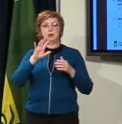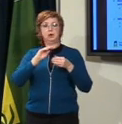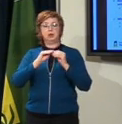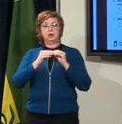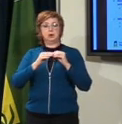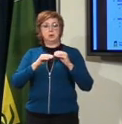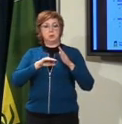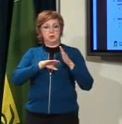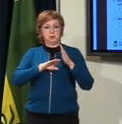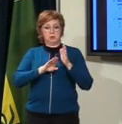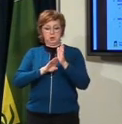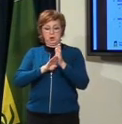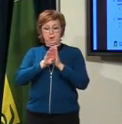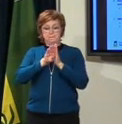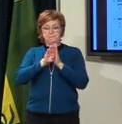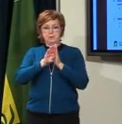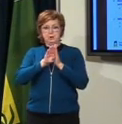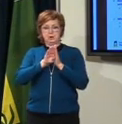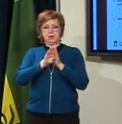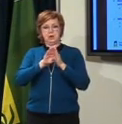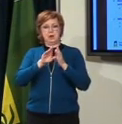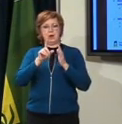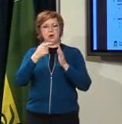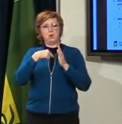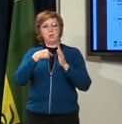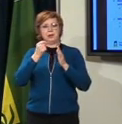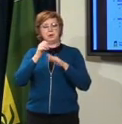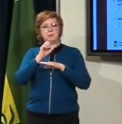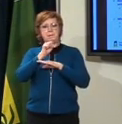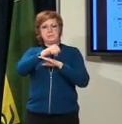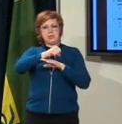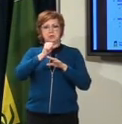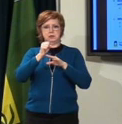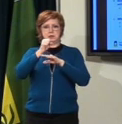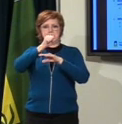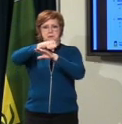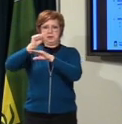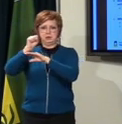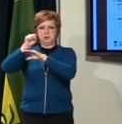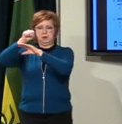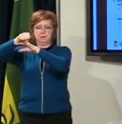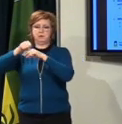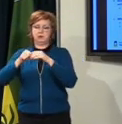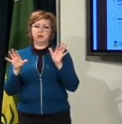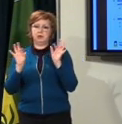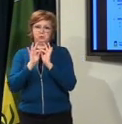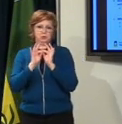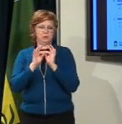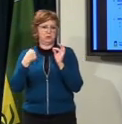We don't want to be in a position where we're riding the demand curve and